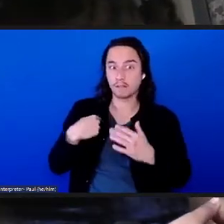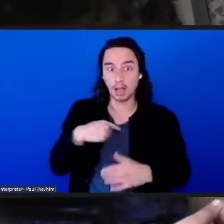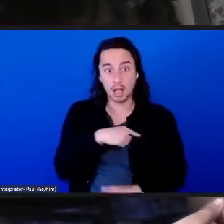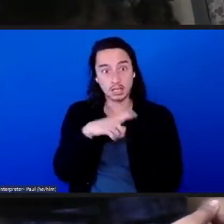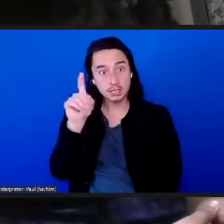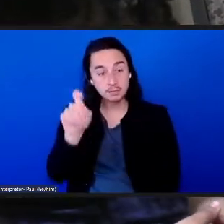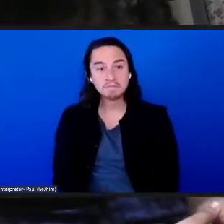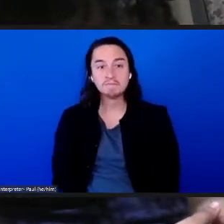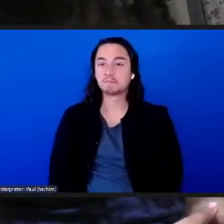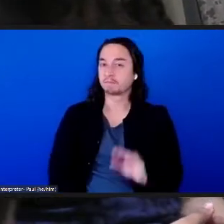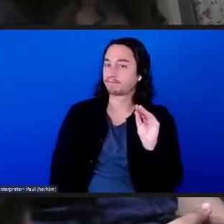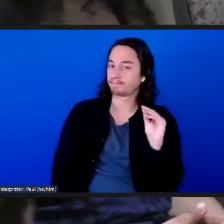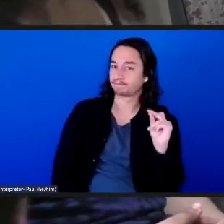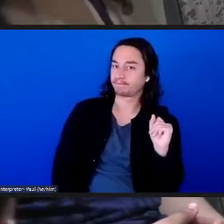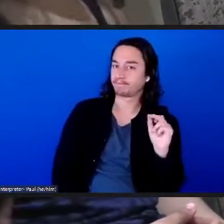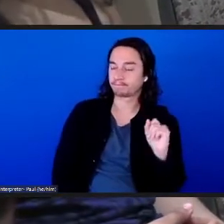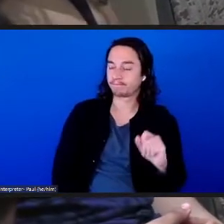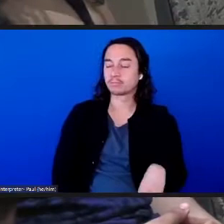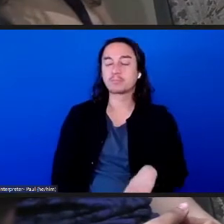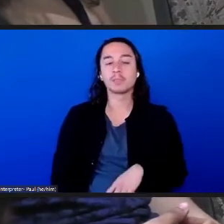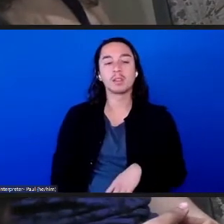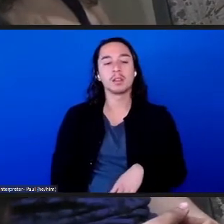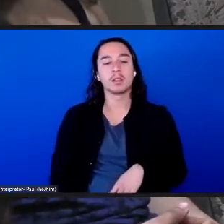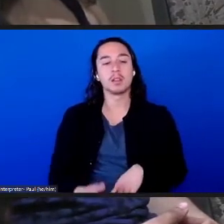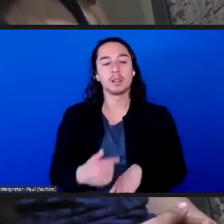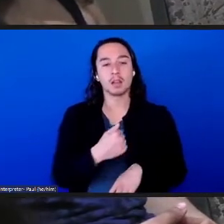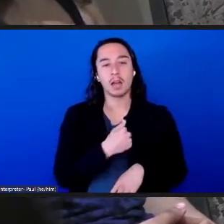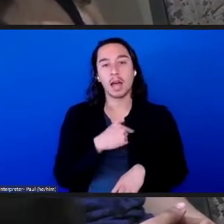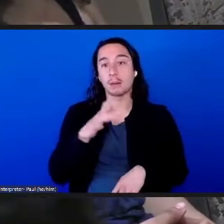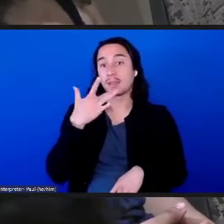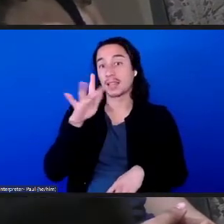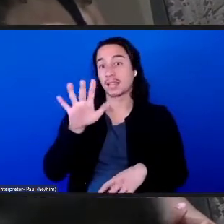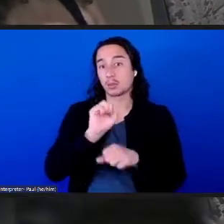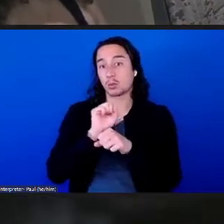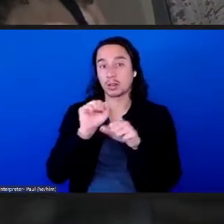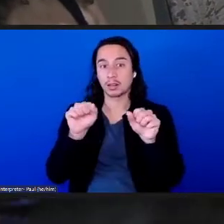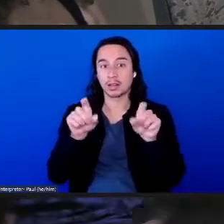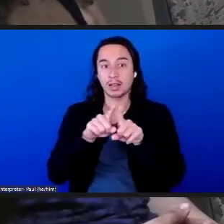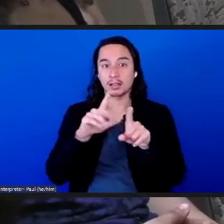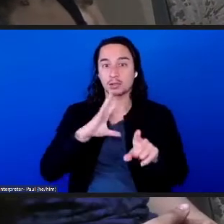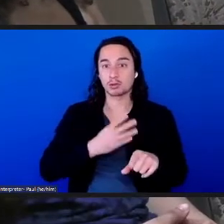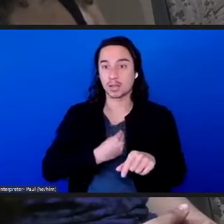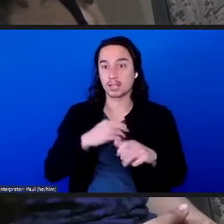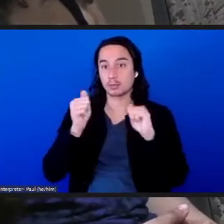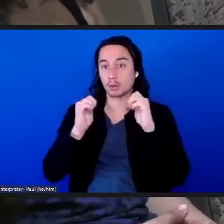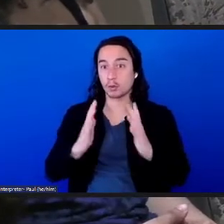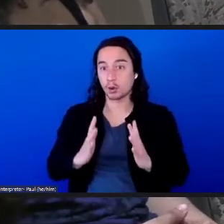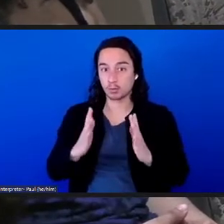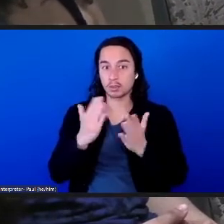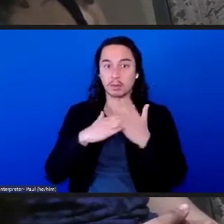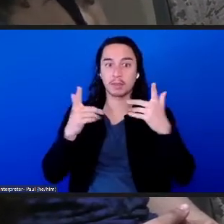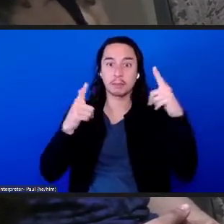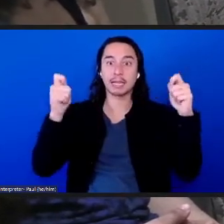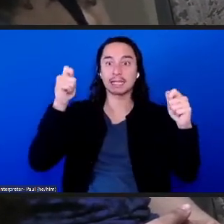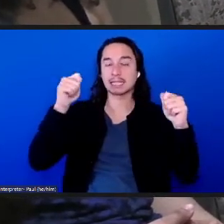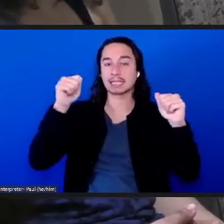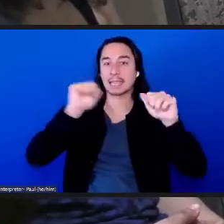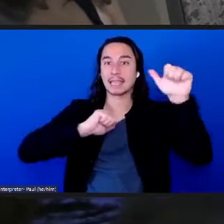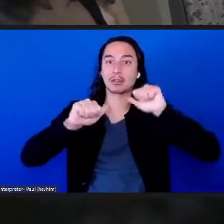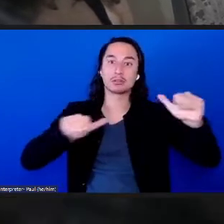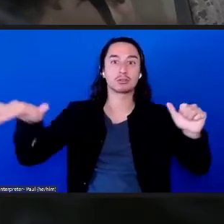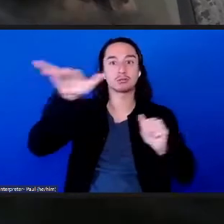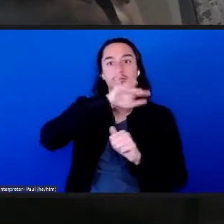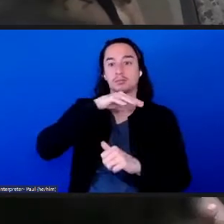Mm-hmm. You know, because I've been lucky to work as a trans performer in some of the biggest theaters in the country,